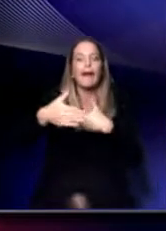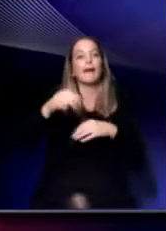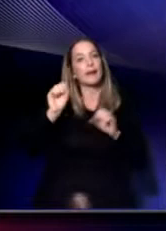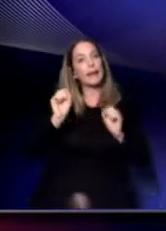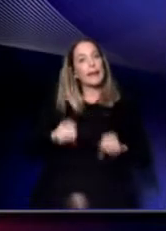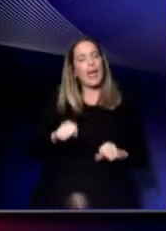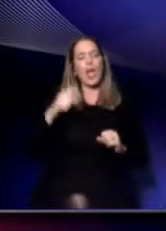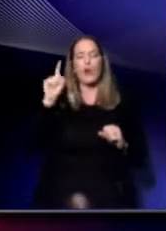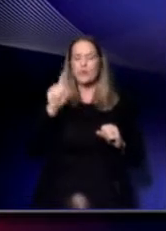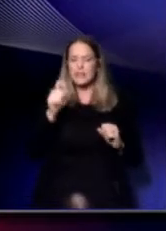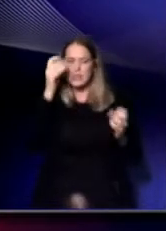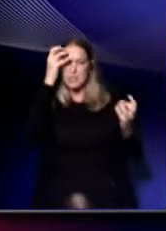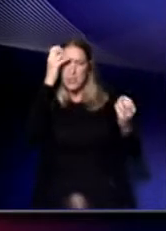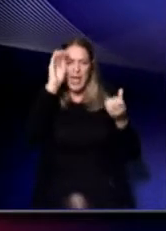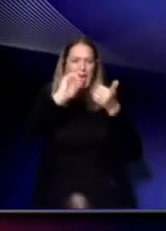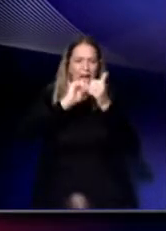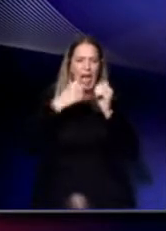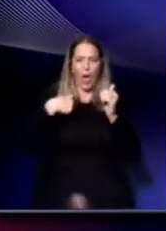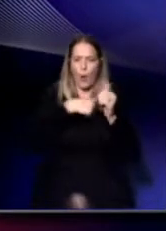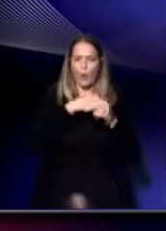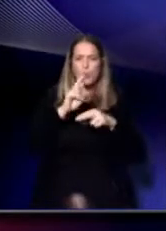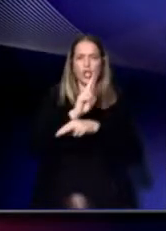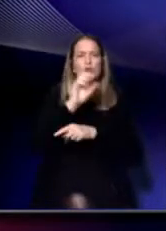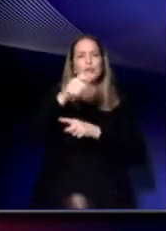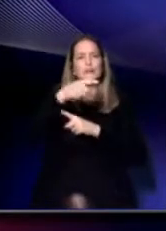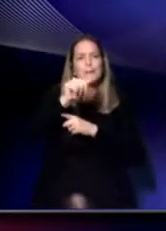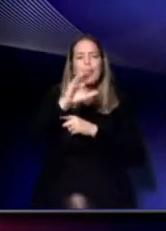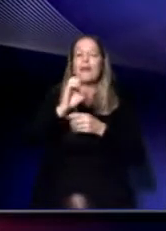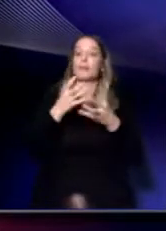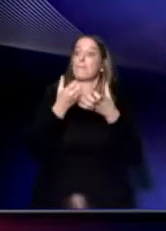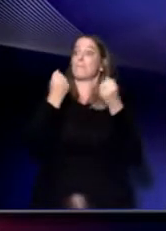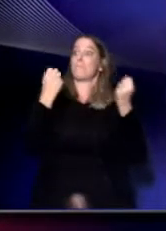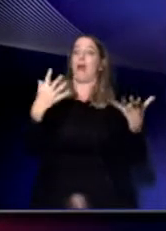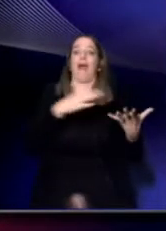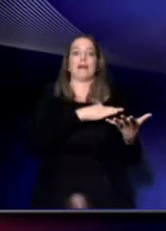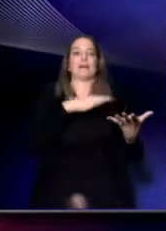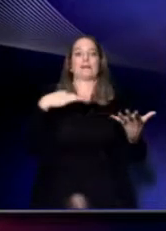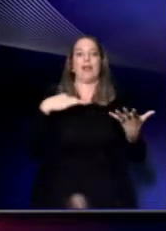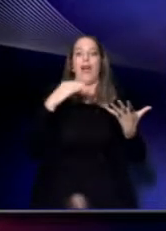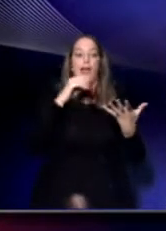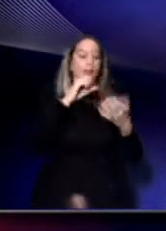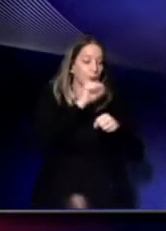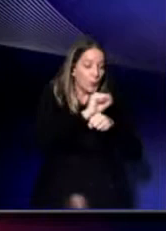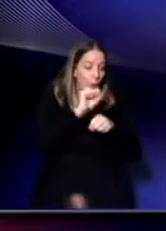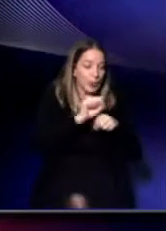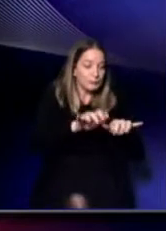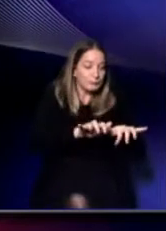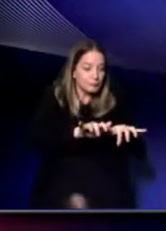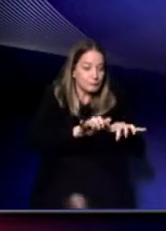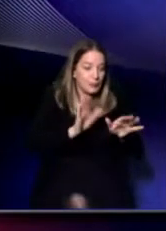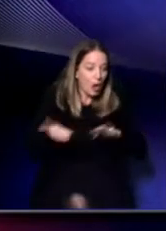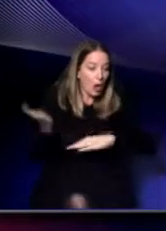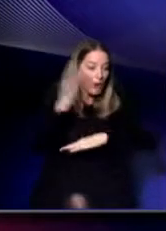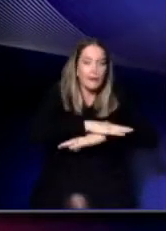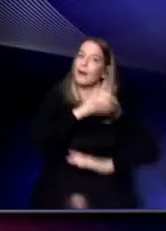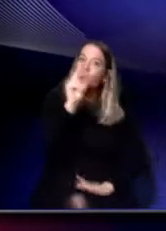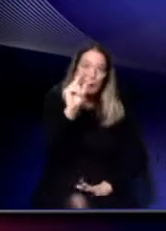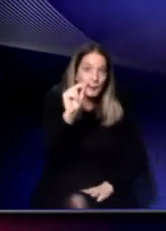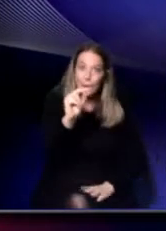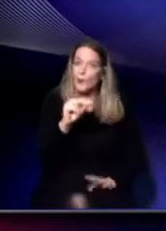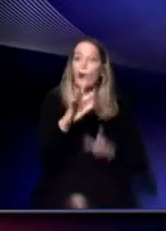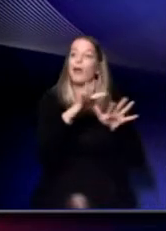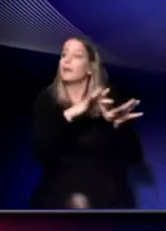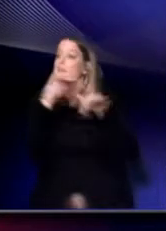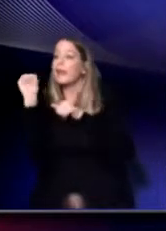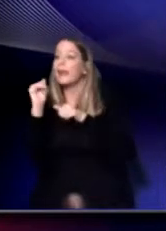And a lot of our staff are not in offices. They're out. They're doing their thing. They're working. They're in